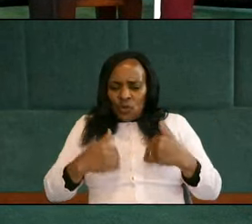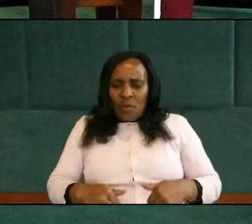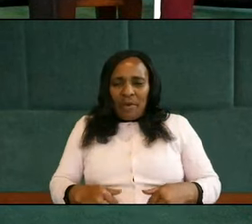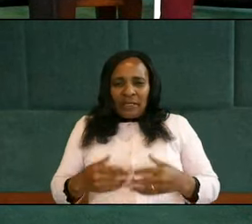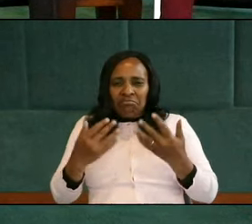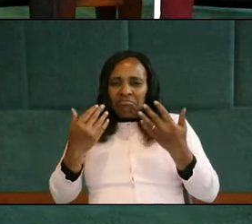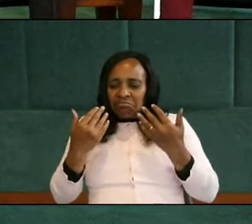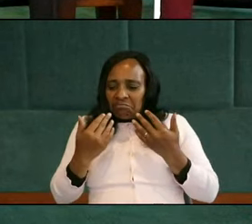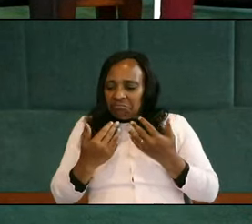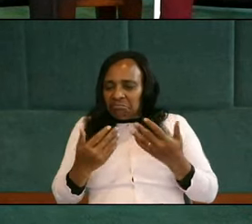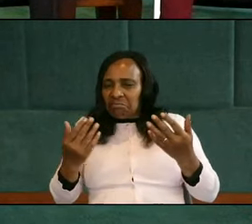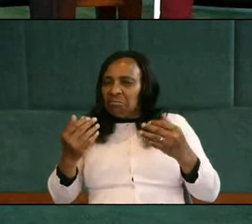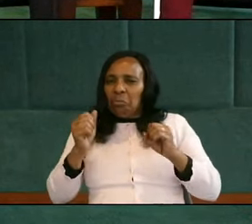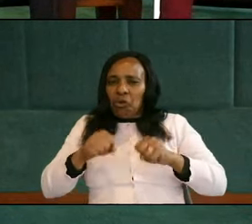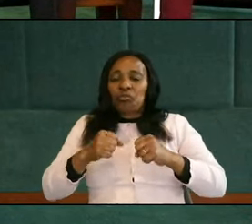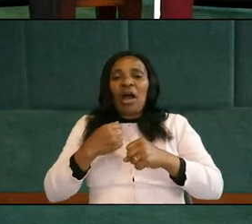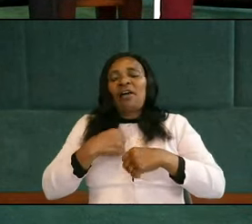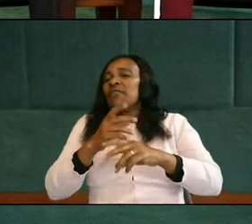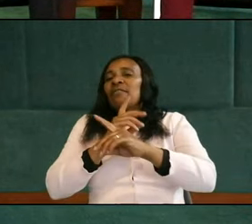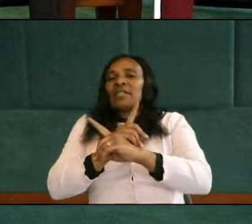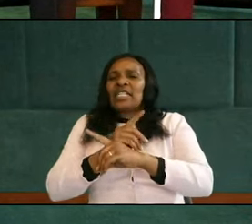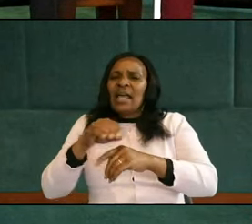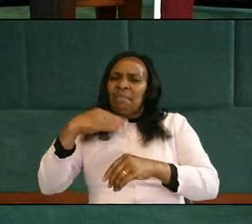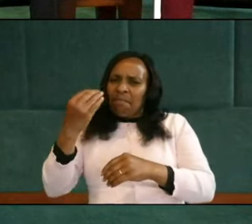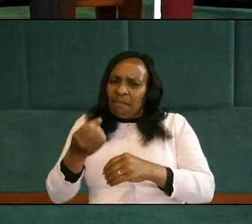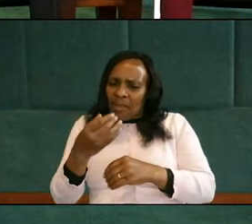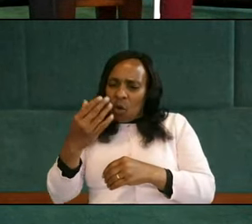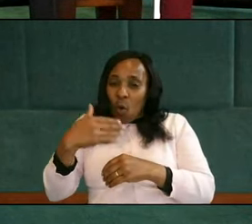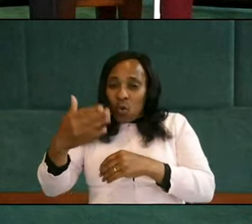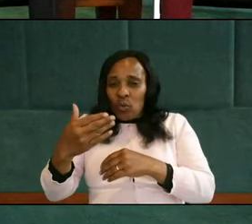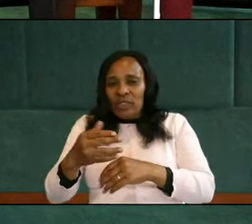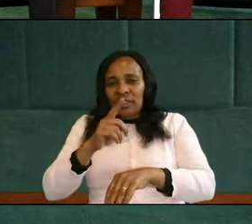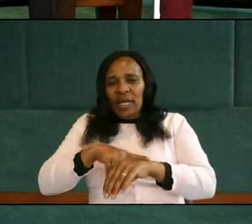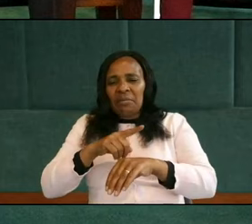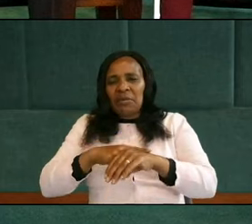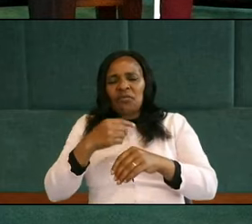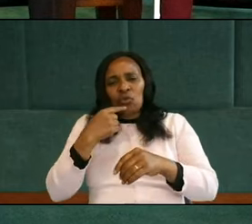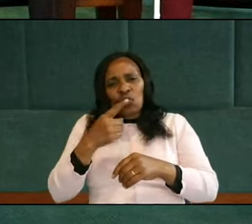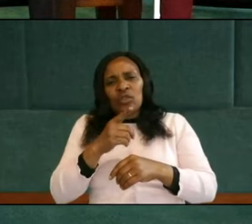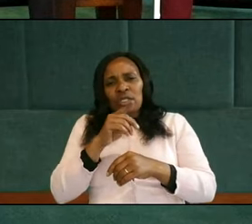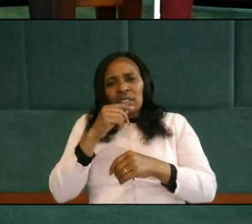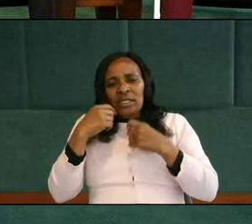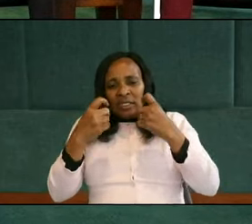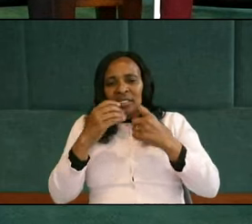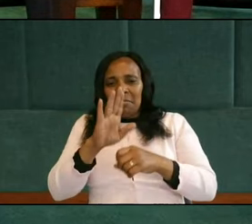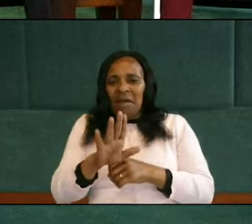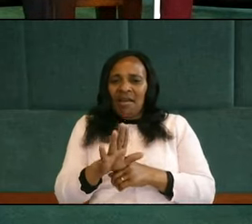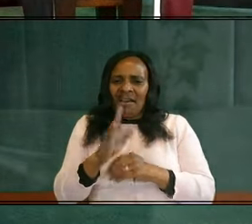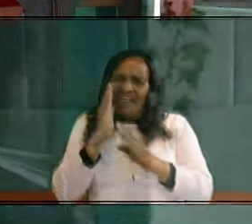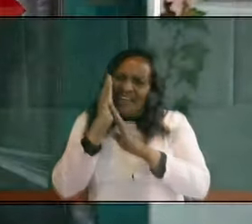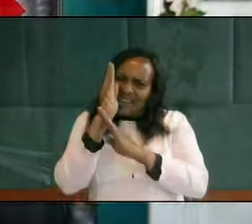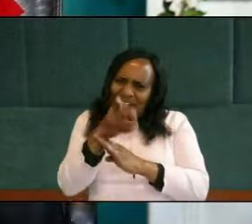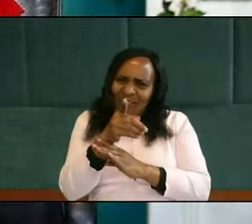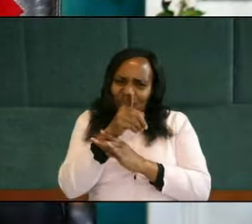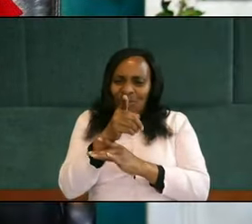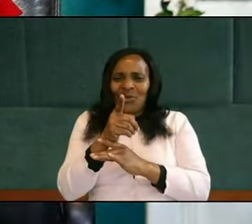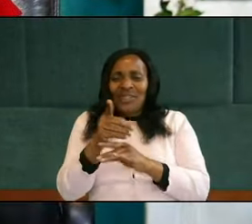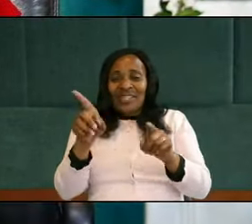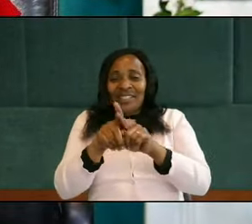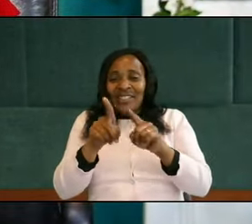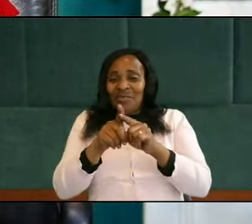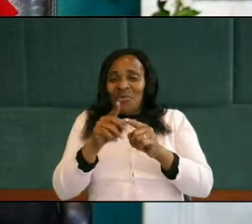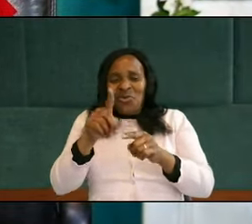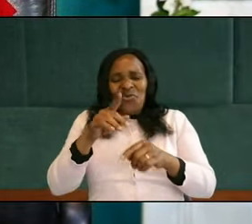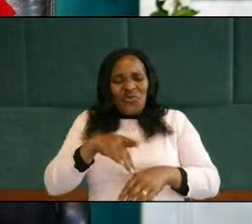you've said, are very defensive. And oftentimes, if you are told your sin, if it's directed to you as it is,